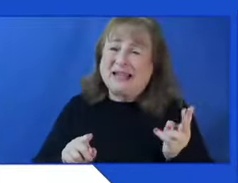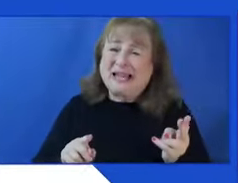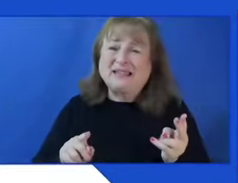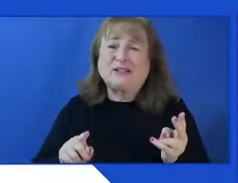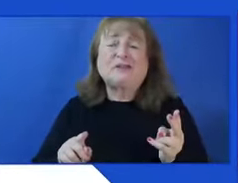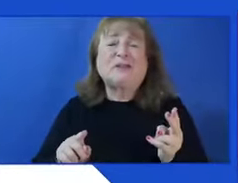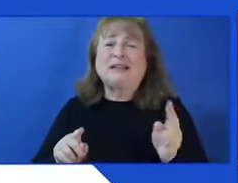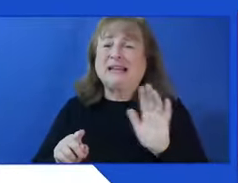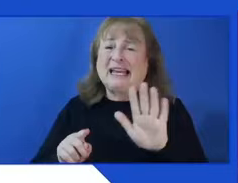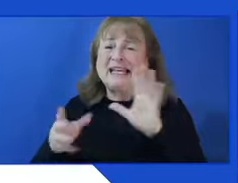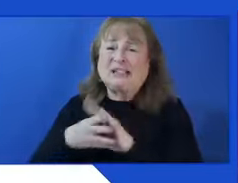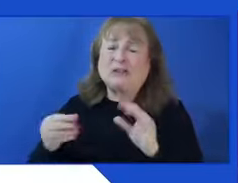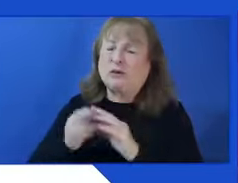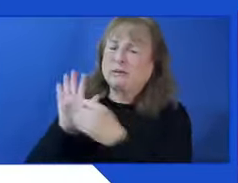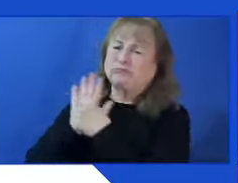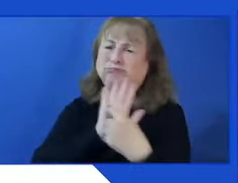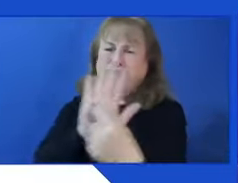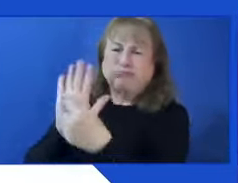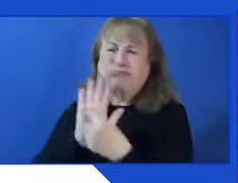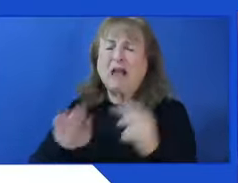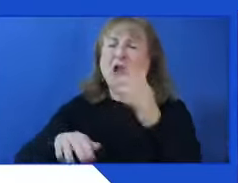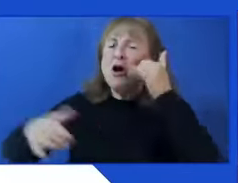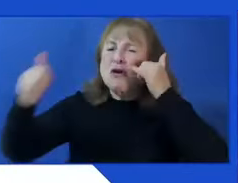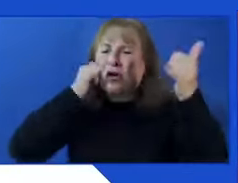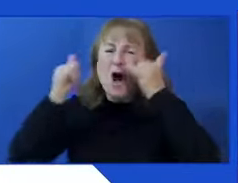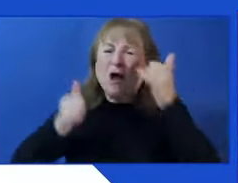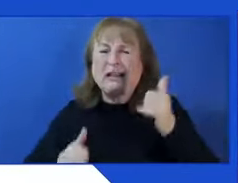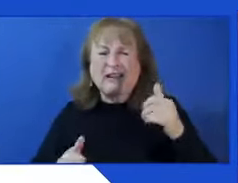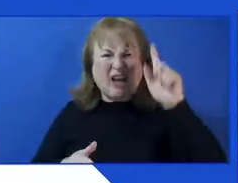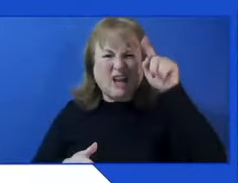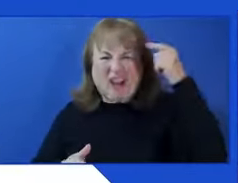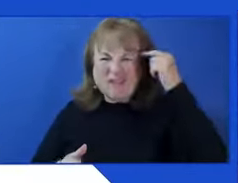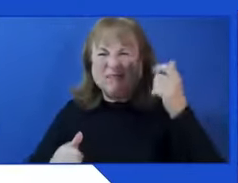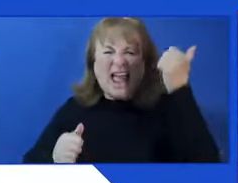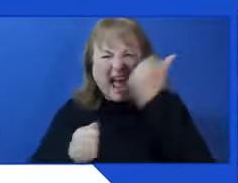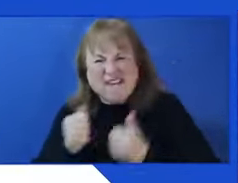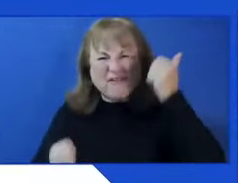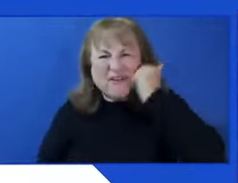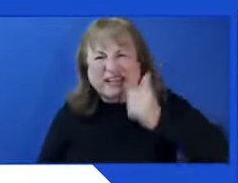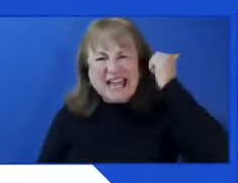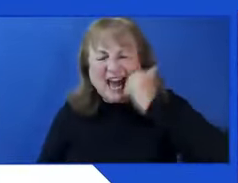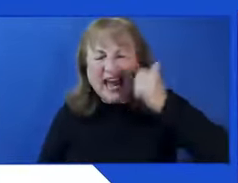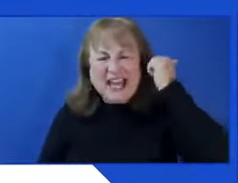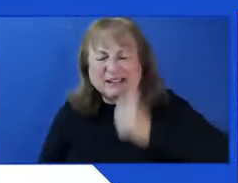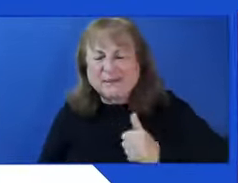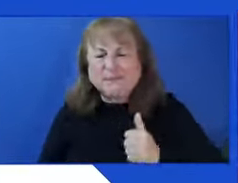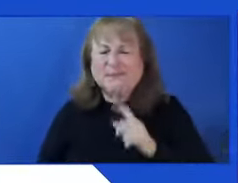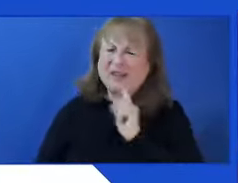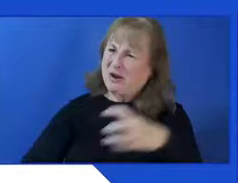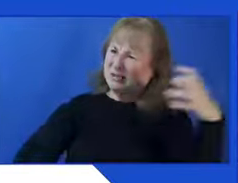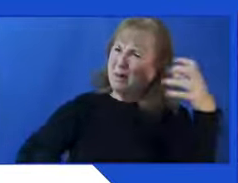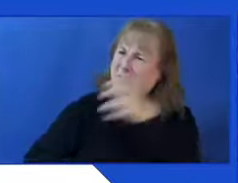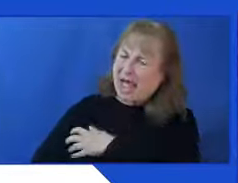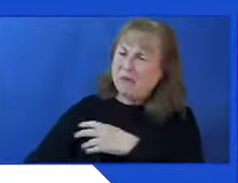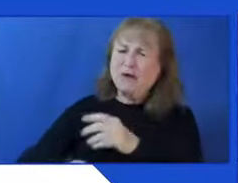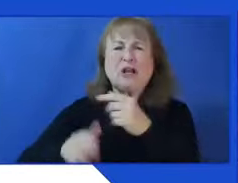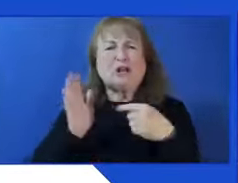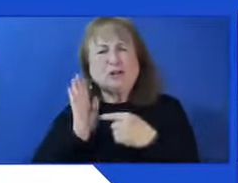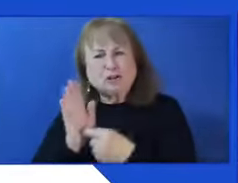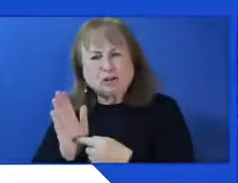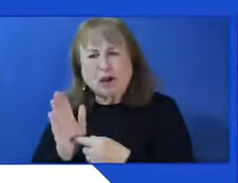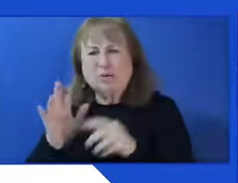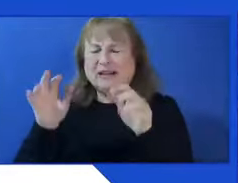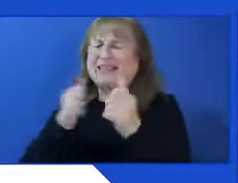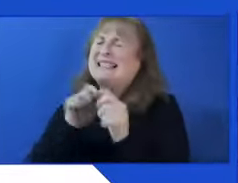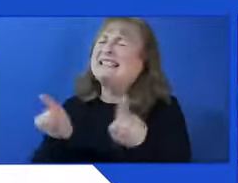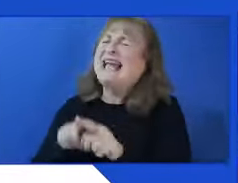eye, calling your representatives every single day. There is power in showing him the same love